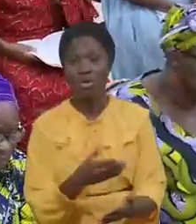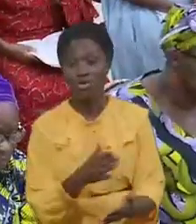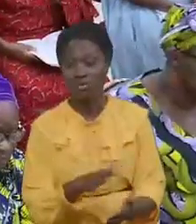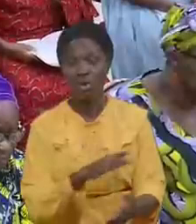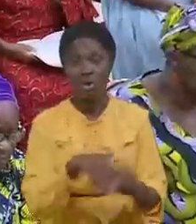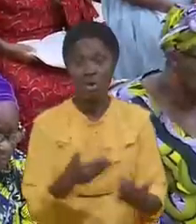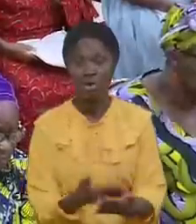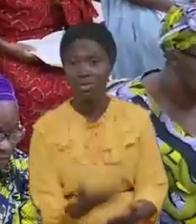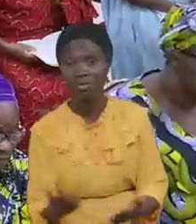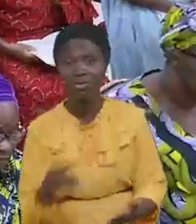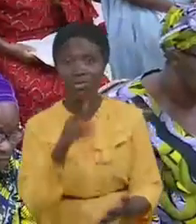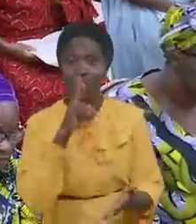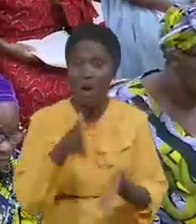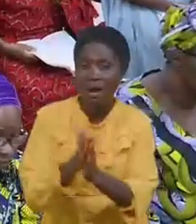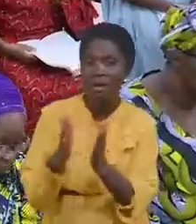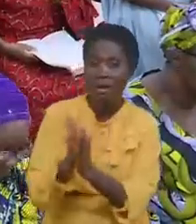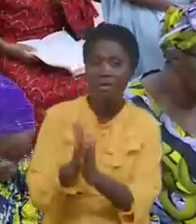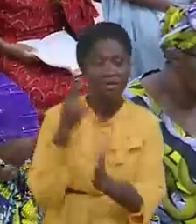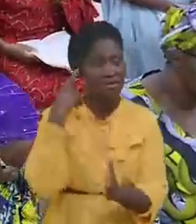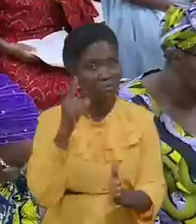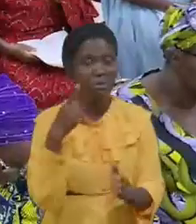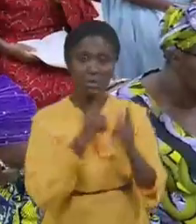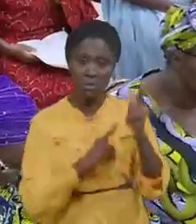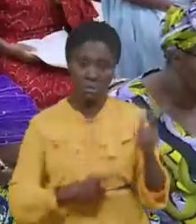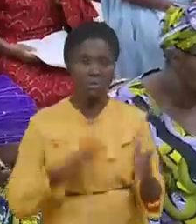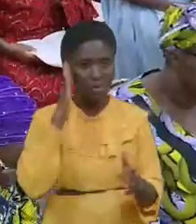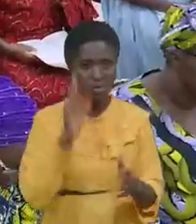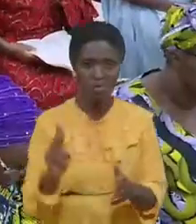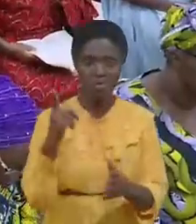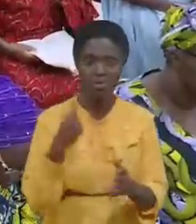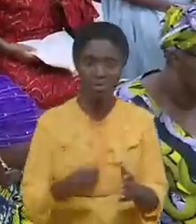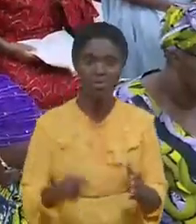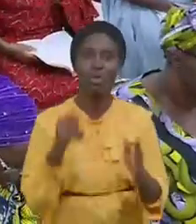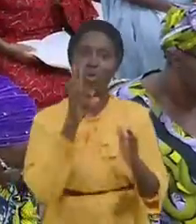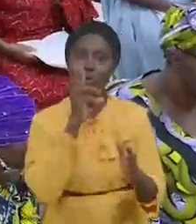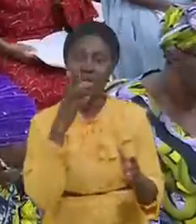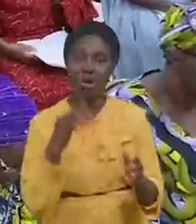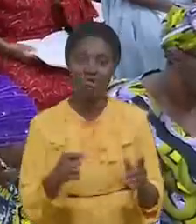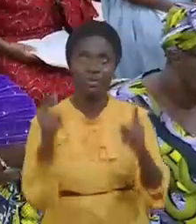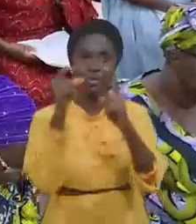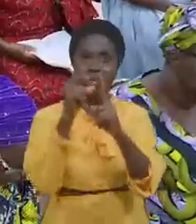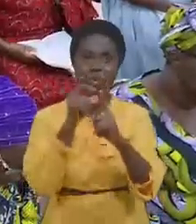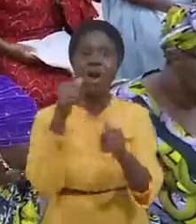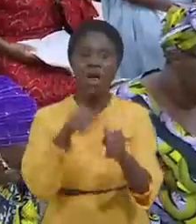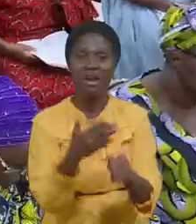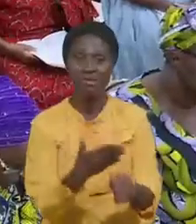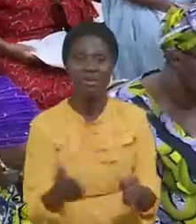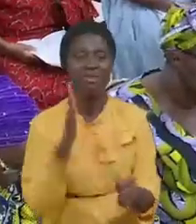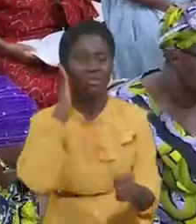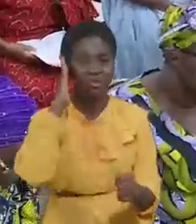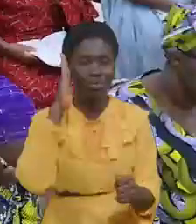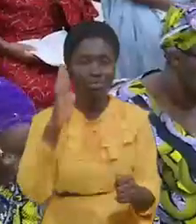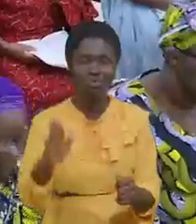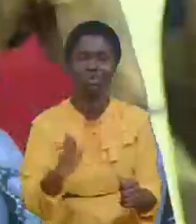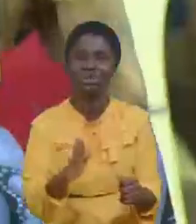want this, I want that, the Lord will use the water of the word. Everything will vanish